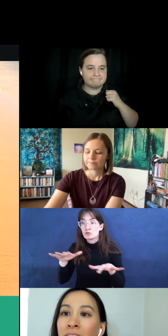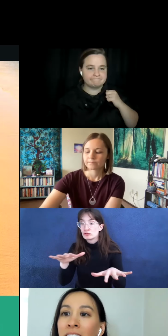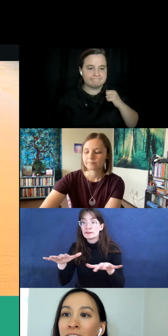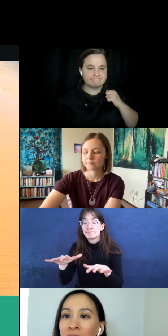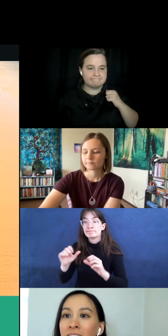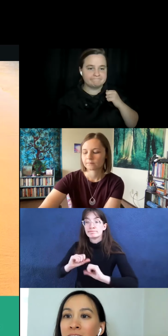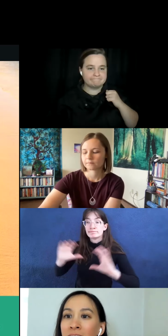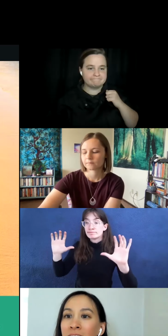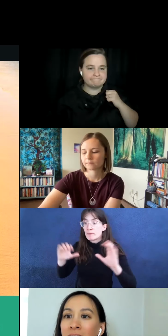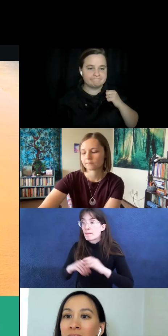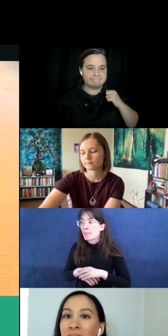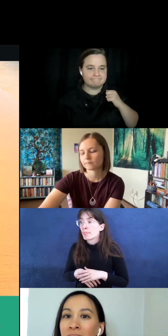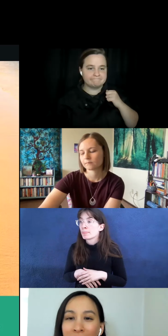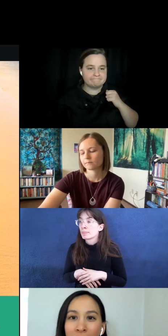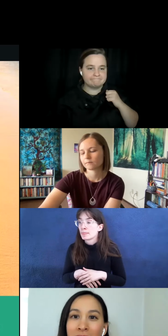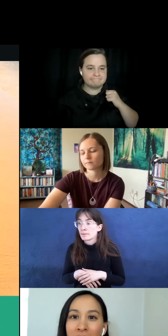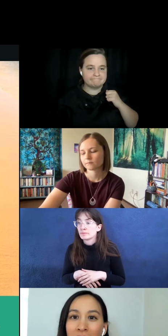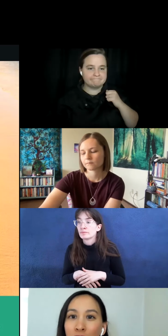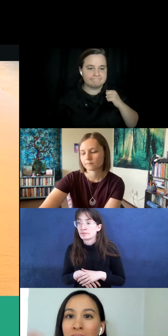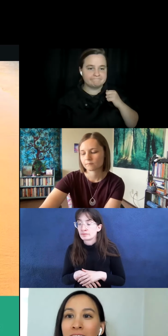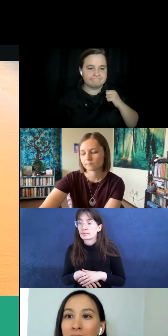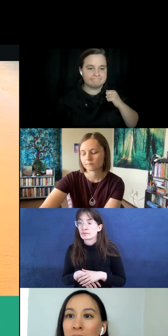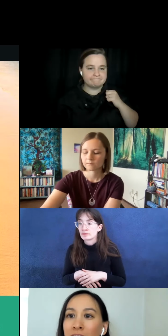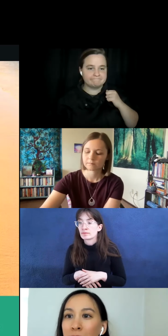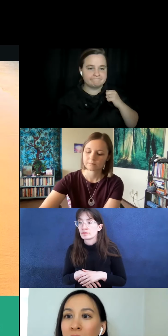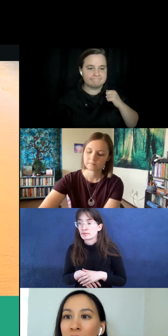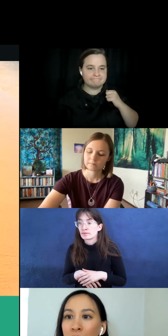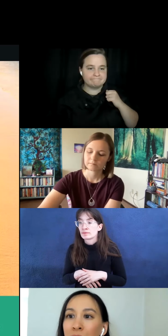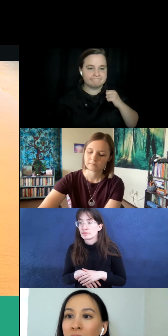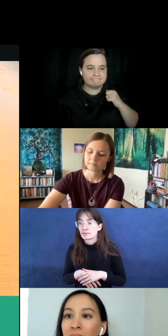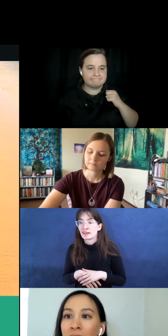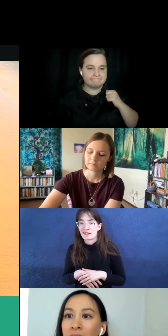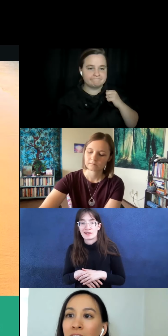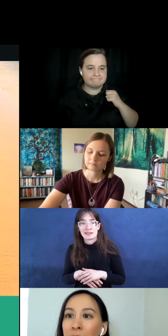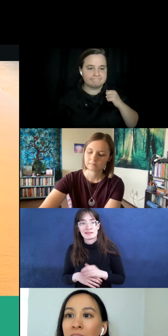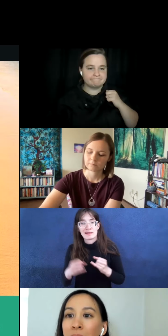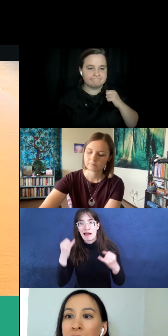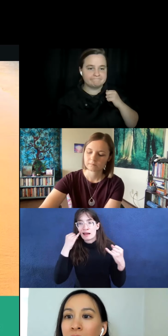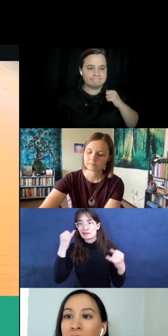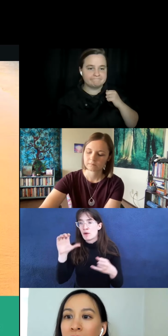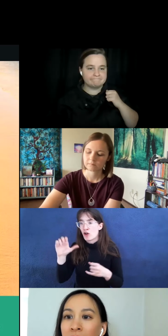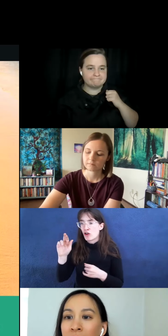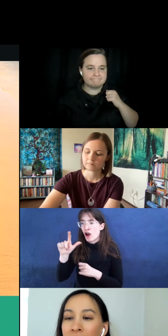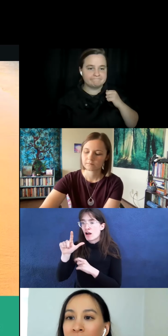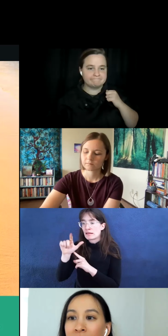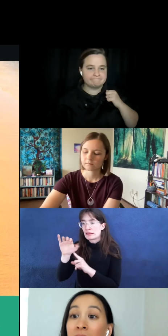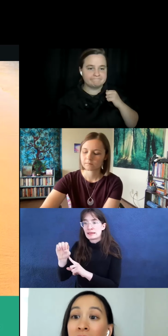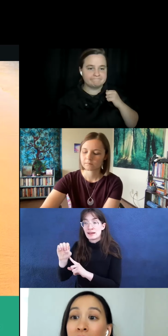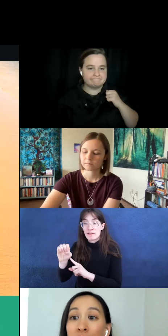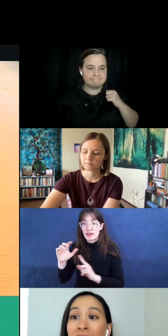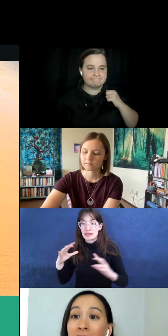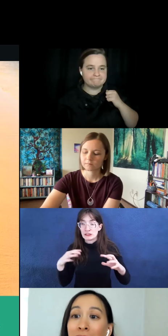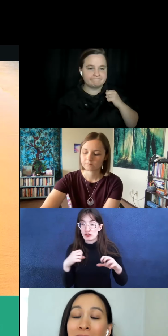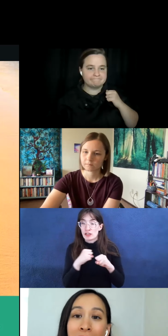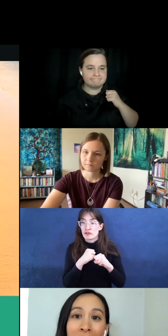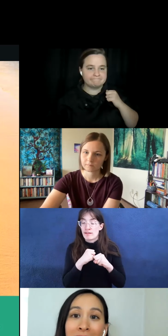Then I hear this kind of this contraction expansion part 2 that Carly's talking about that will relate. Hugging a